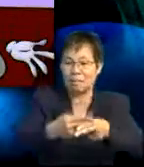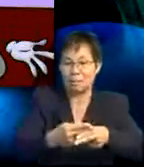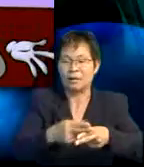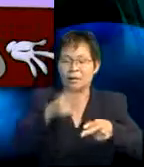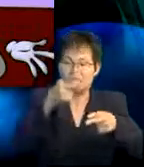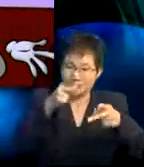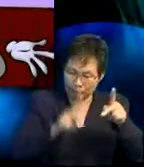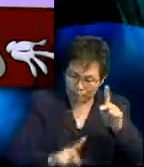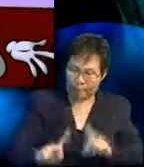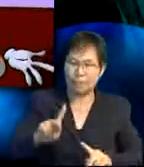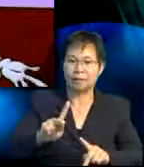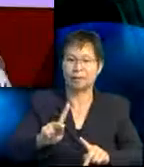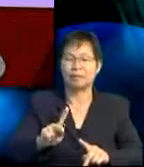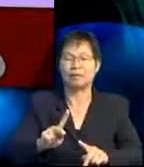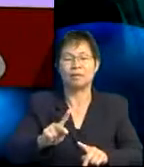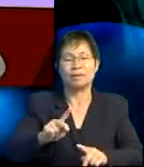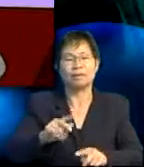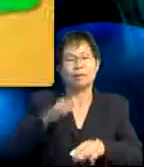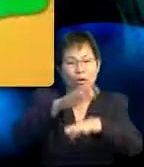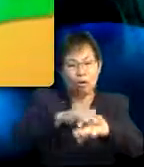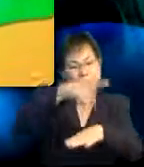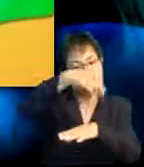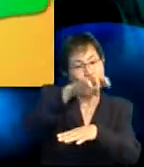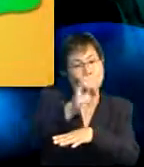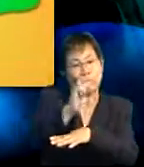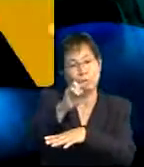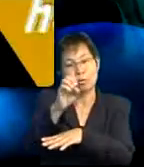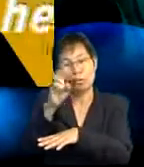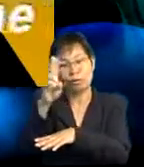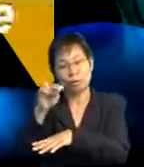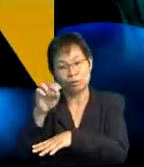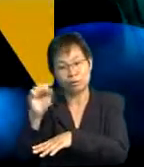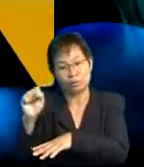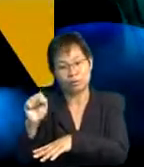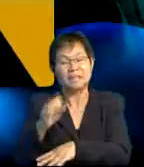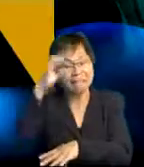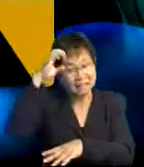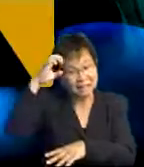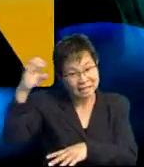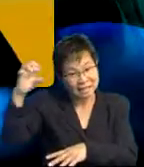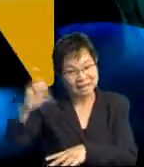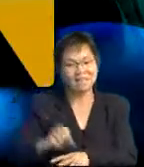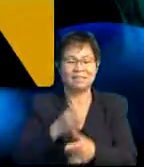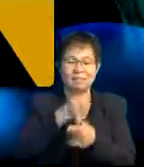of people. We call them pronouns. He,